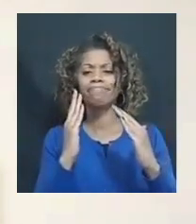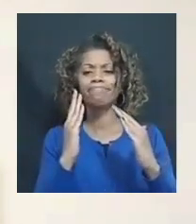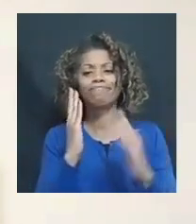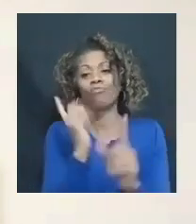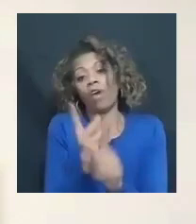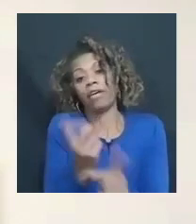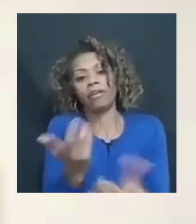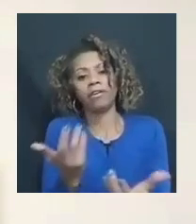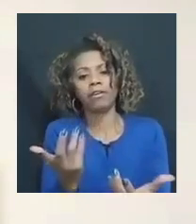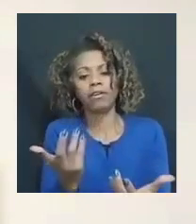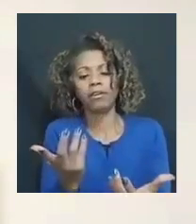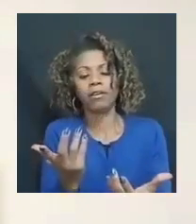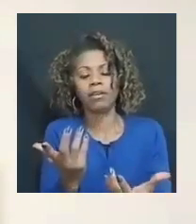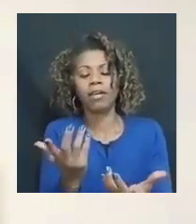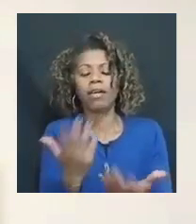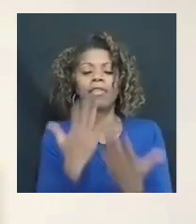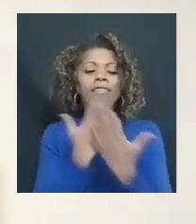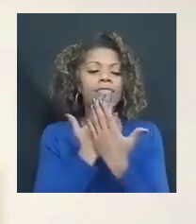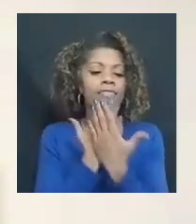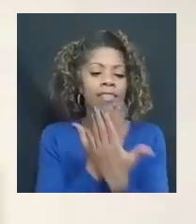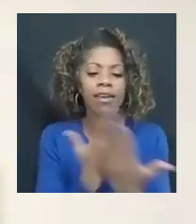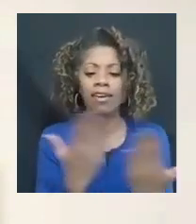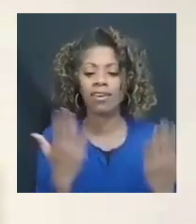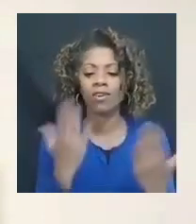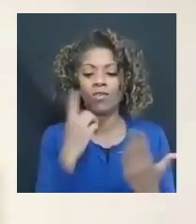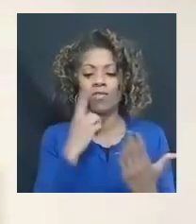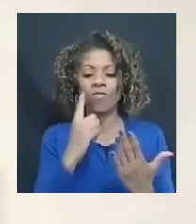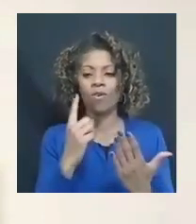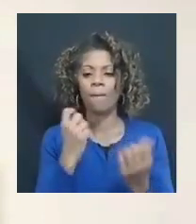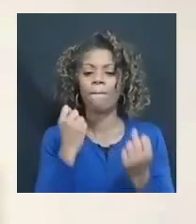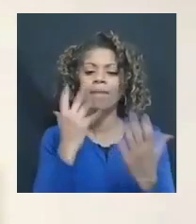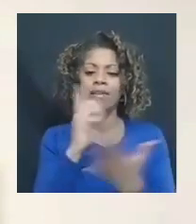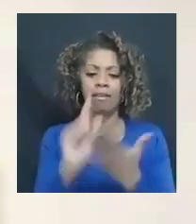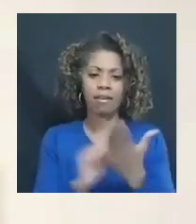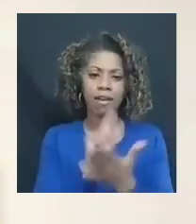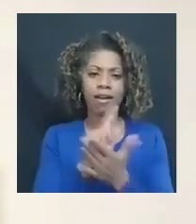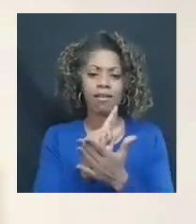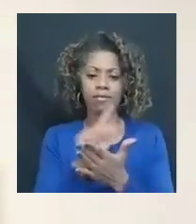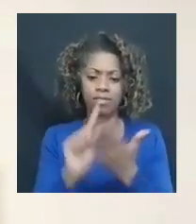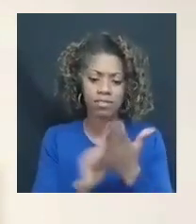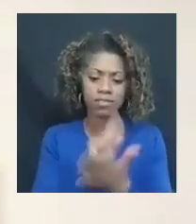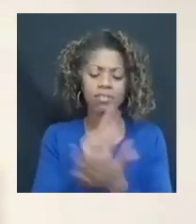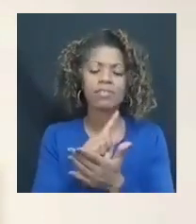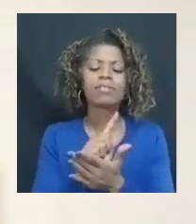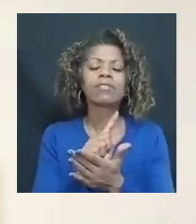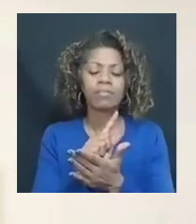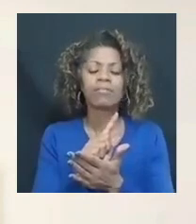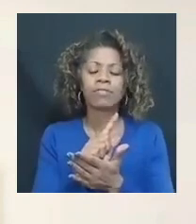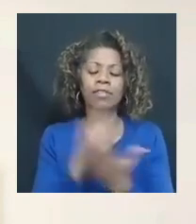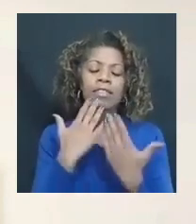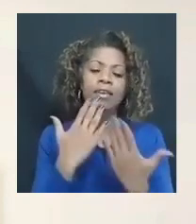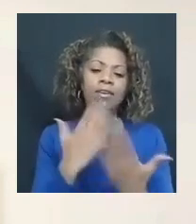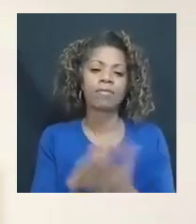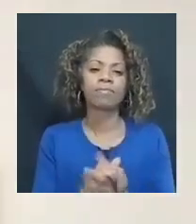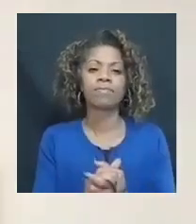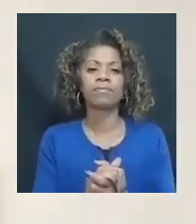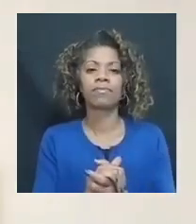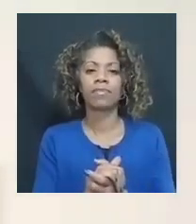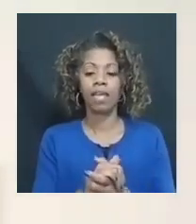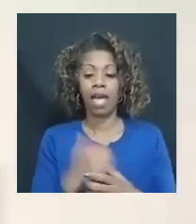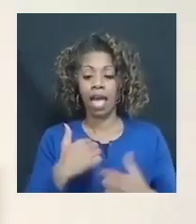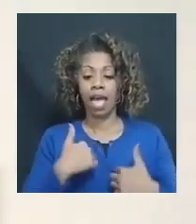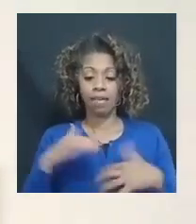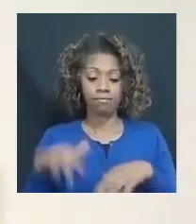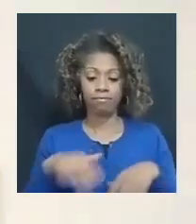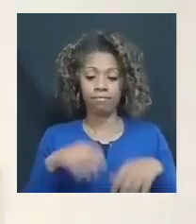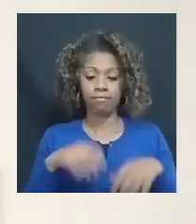for the countless hours and the hard work that you've put in. As I take the reins of chair of the Communications Network this year, I